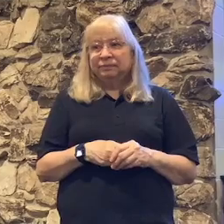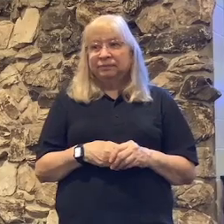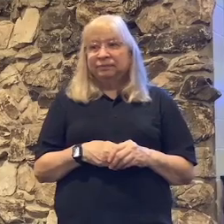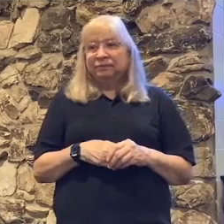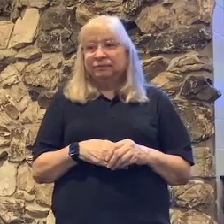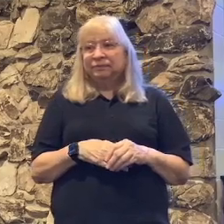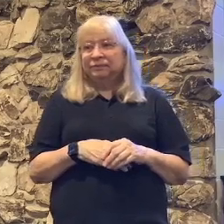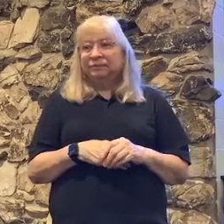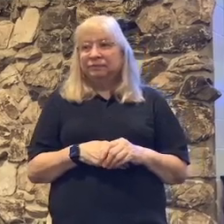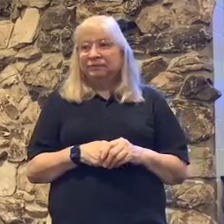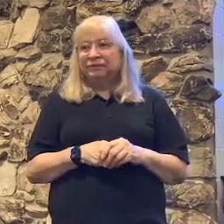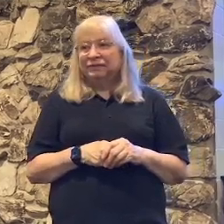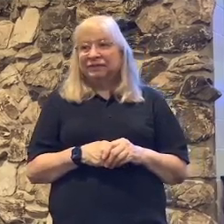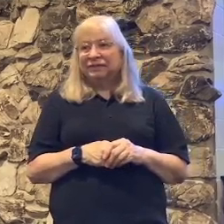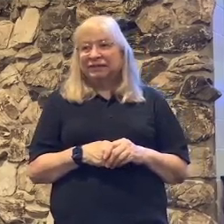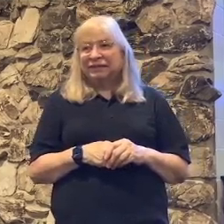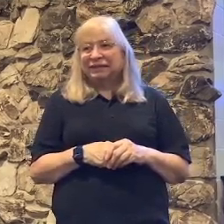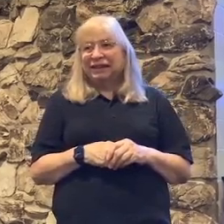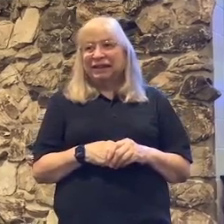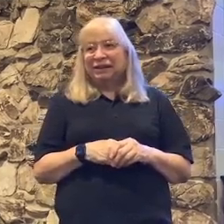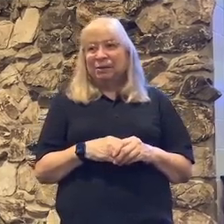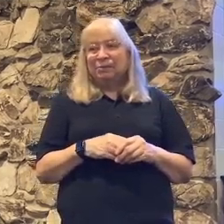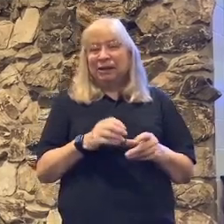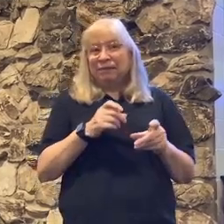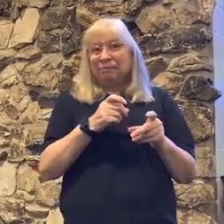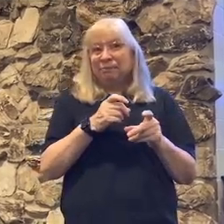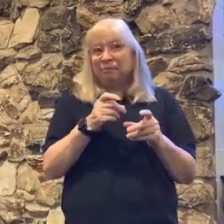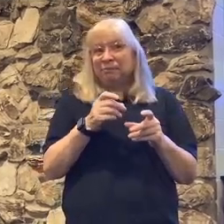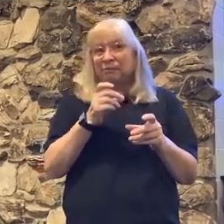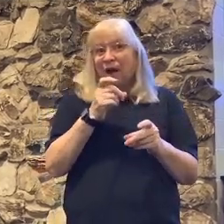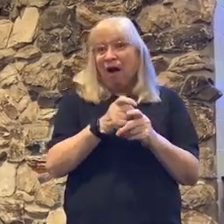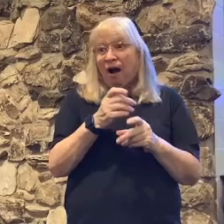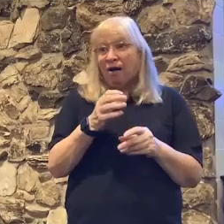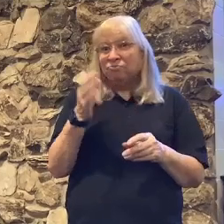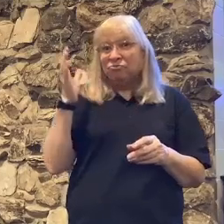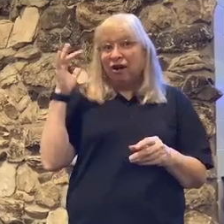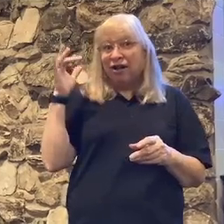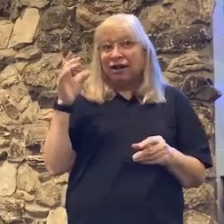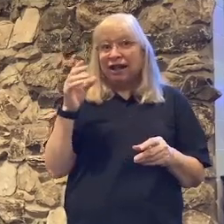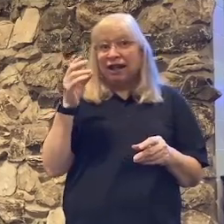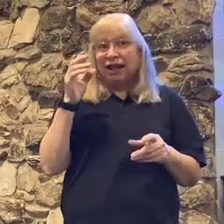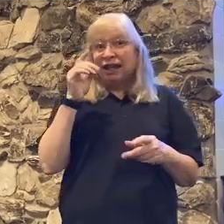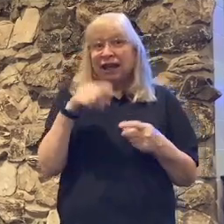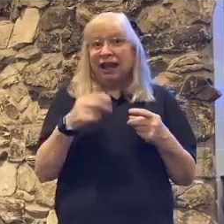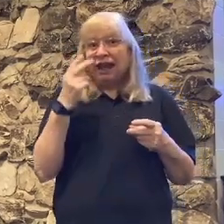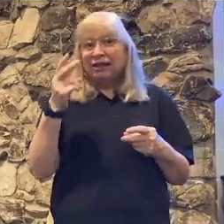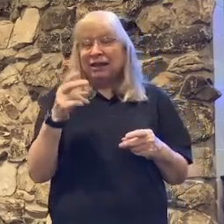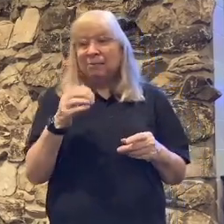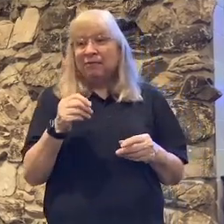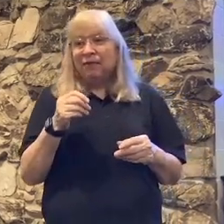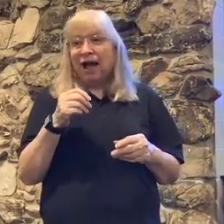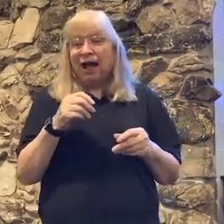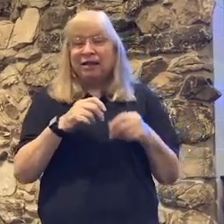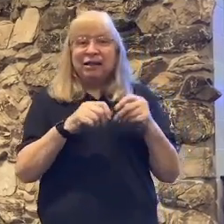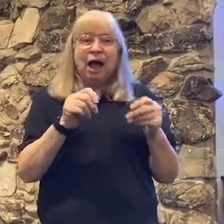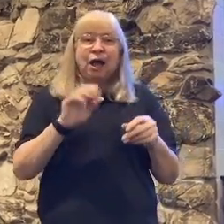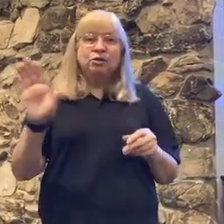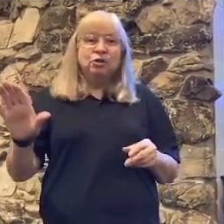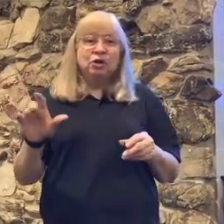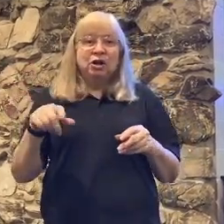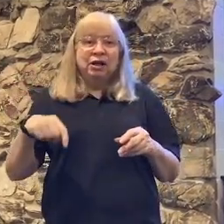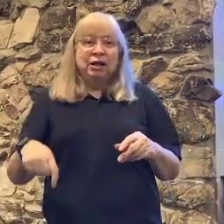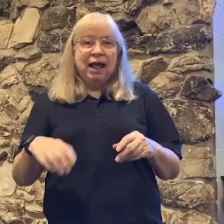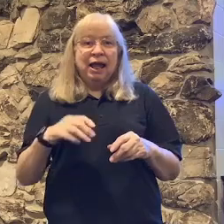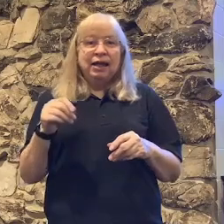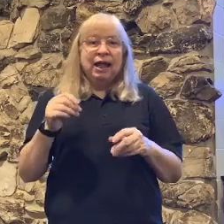Oh, I don't know. It's going to be a trick, isn't it? Because it'd be really interesting if I tied your leg to Jesus' leg, even though we